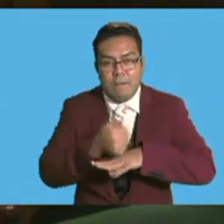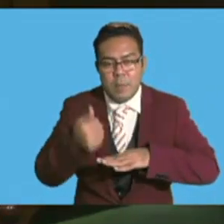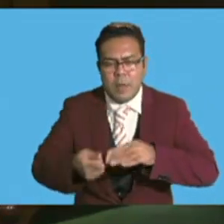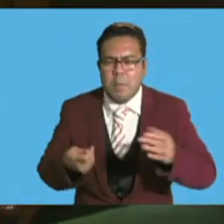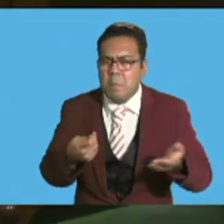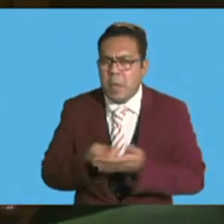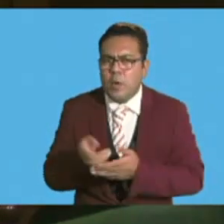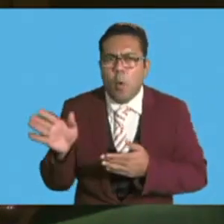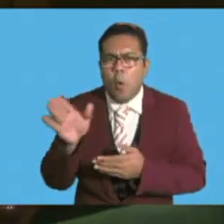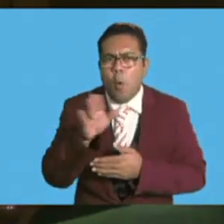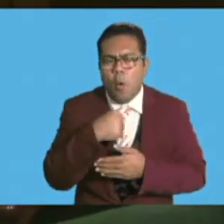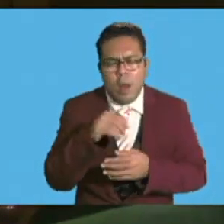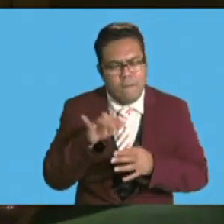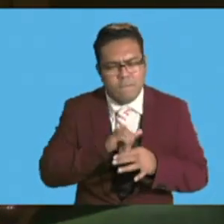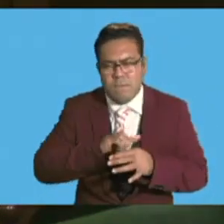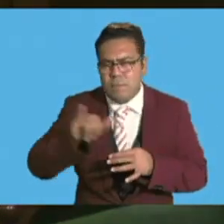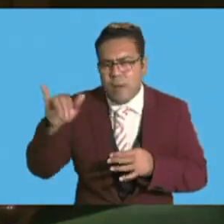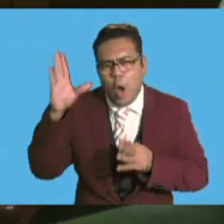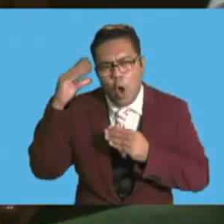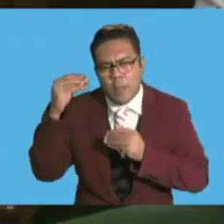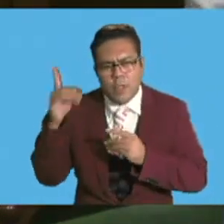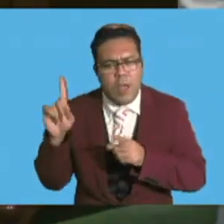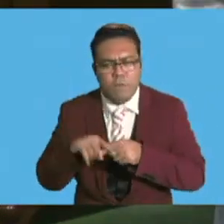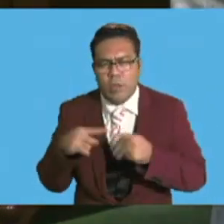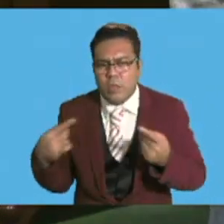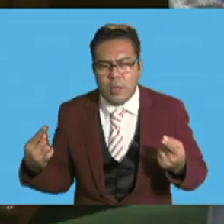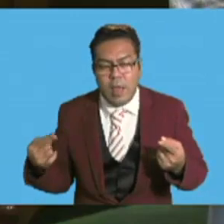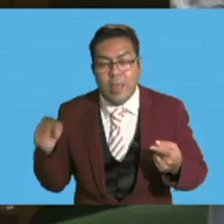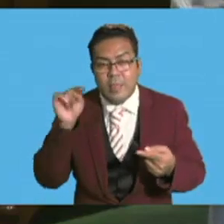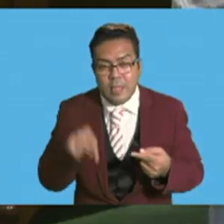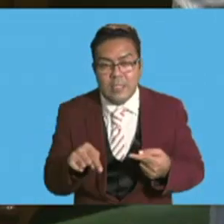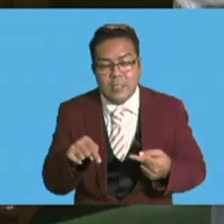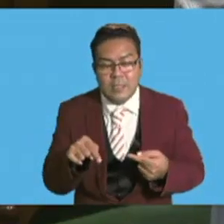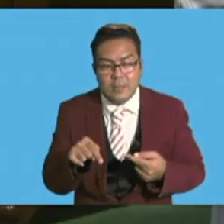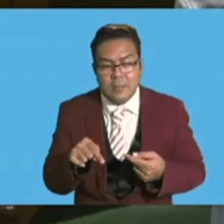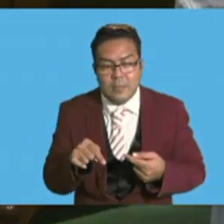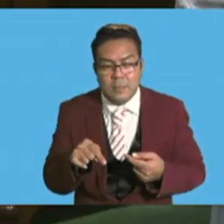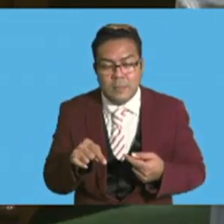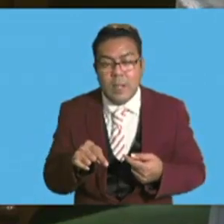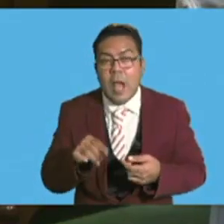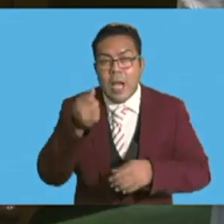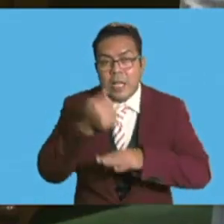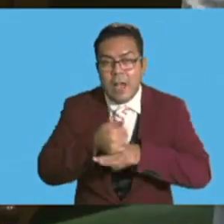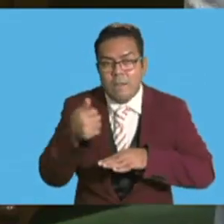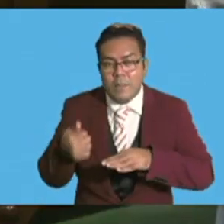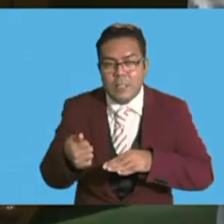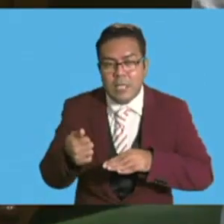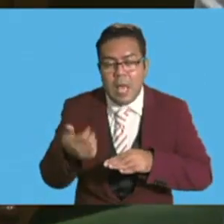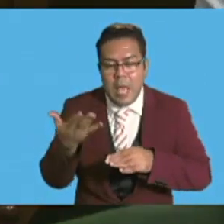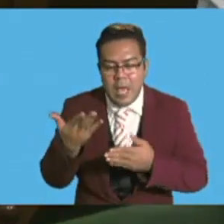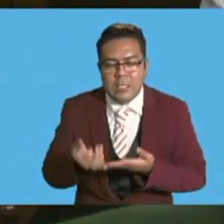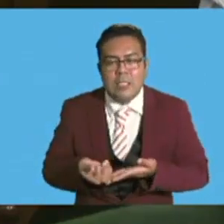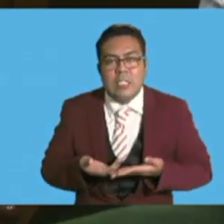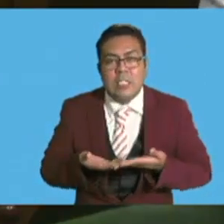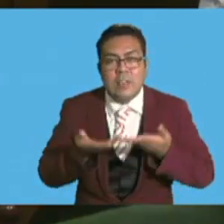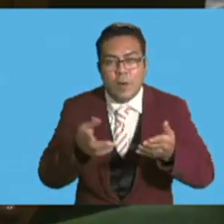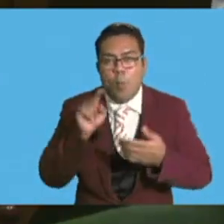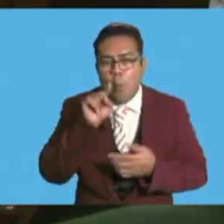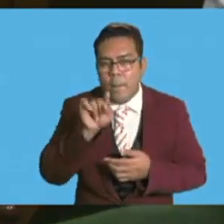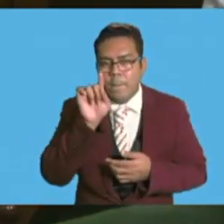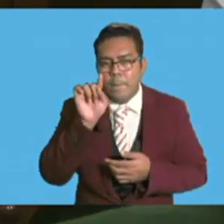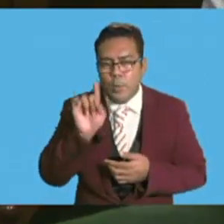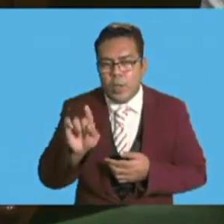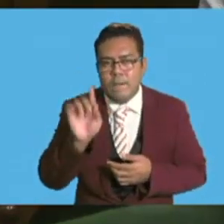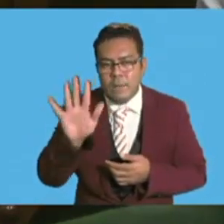bills, treatment, airfares, and accommodation. And for this, government has allocated $1.5 million in